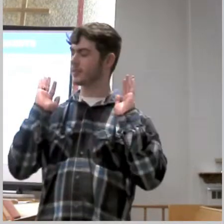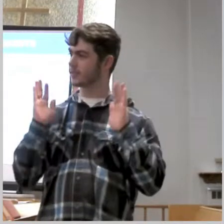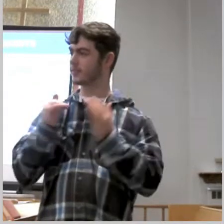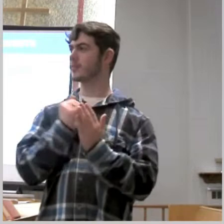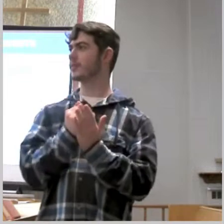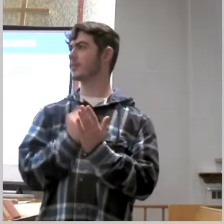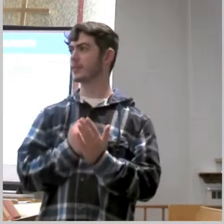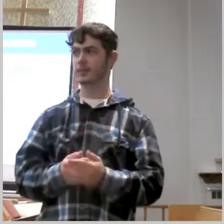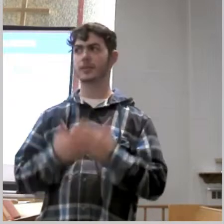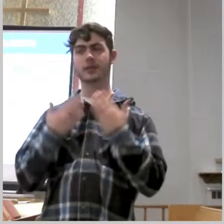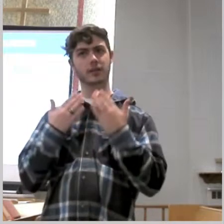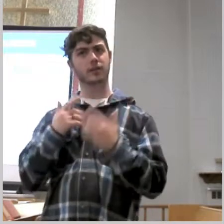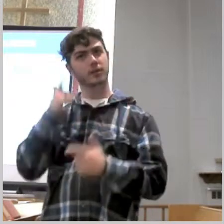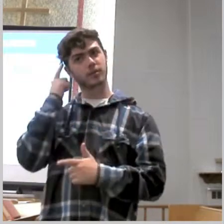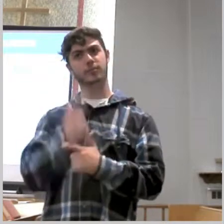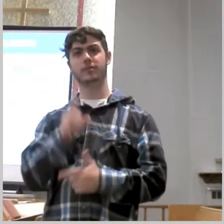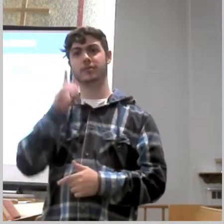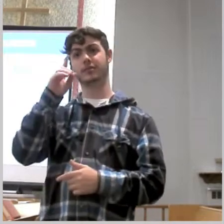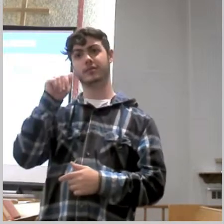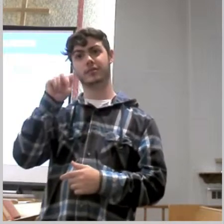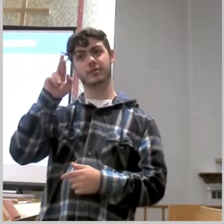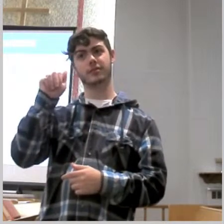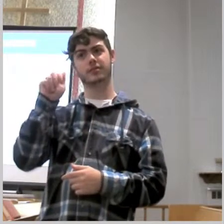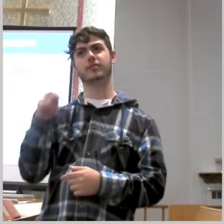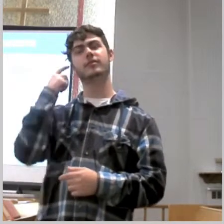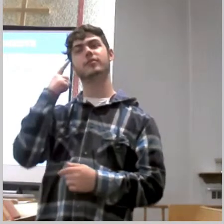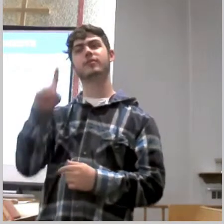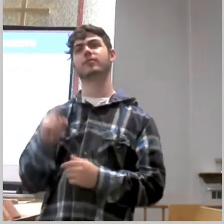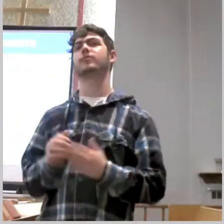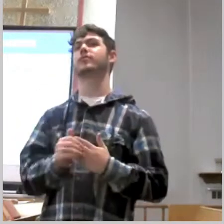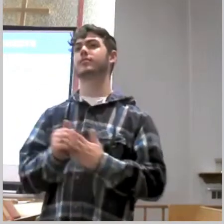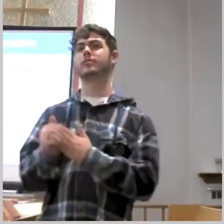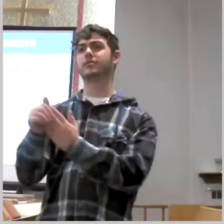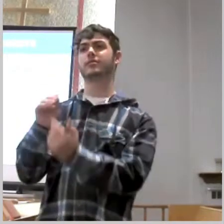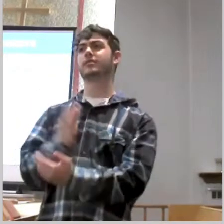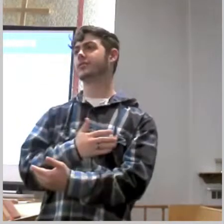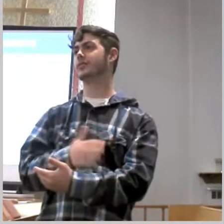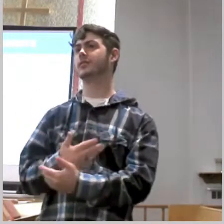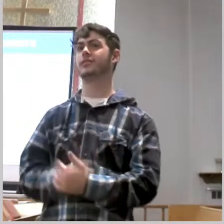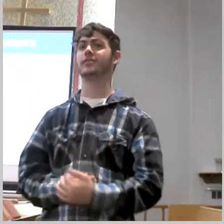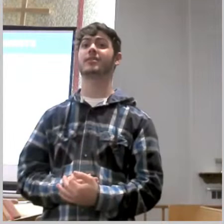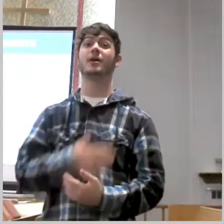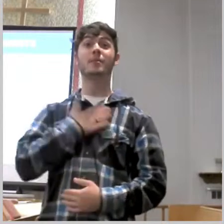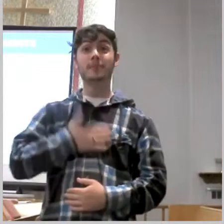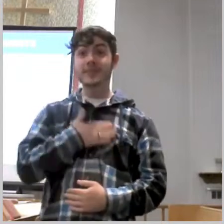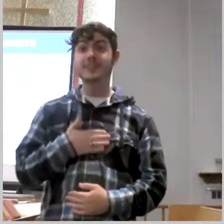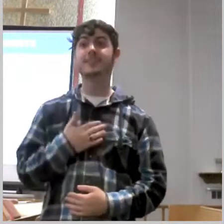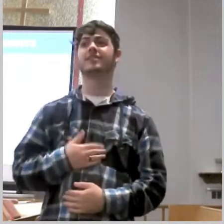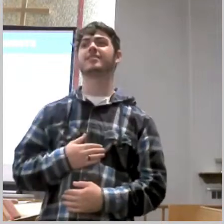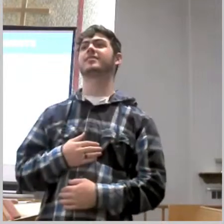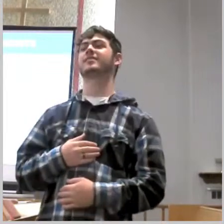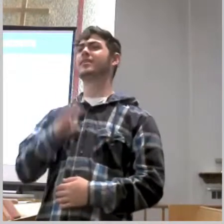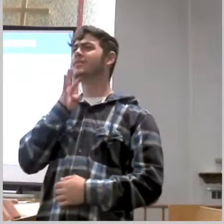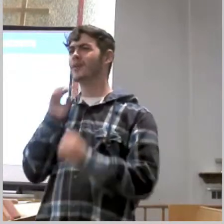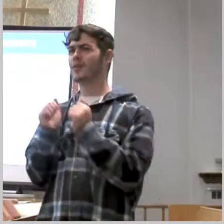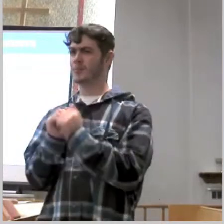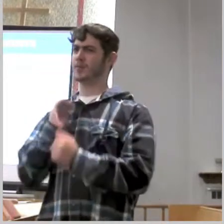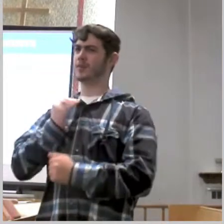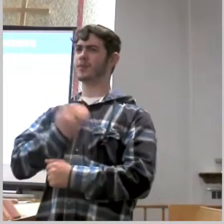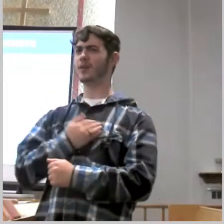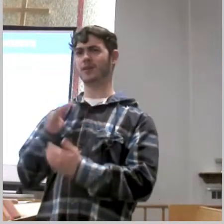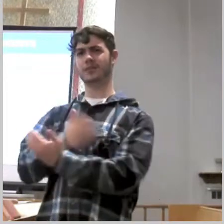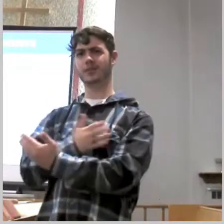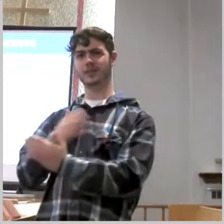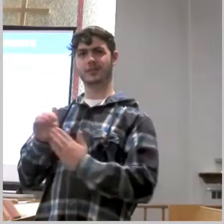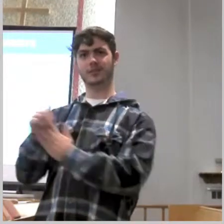I want to thank our brother Darren for leading us in songs. If you haven't thanked the song leader, please do. Like week after week, they don't just throw songs together. They take